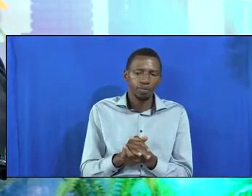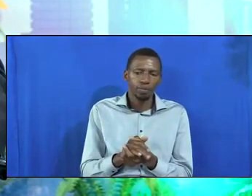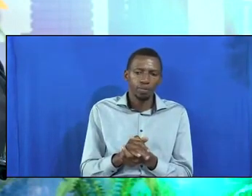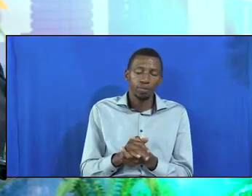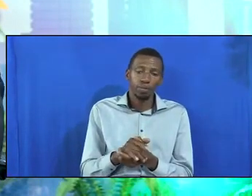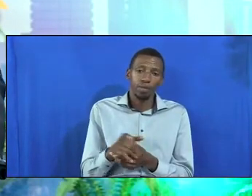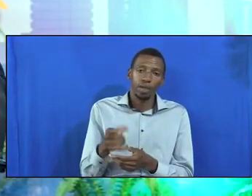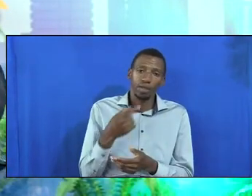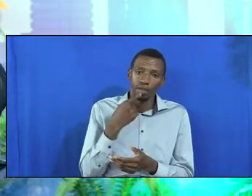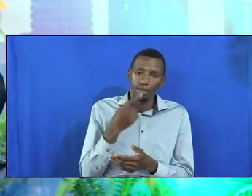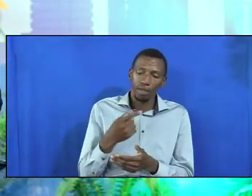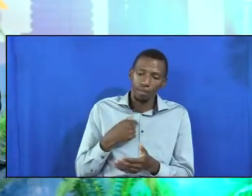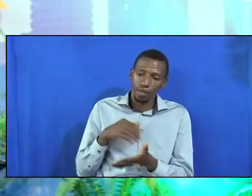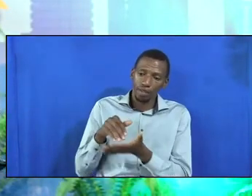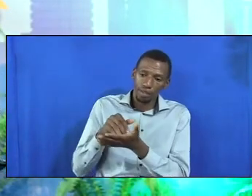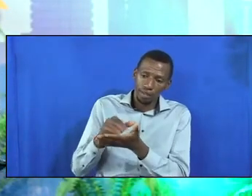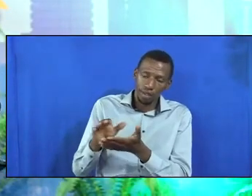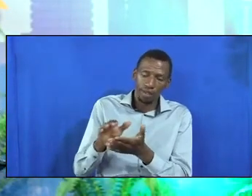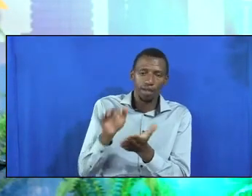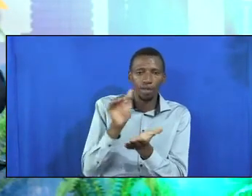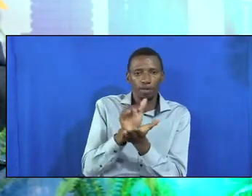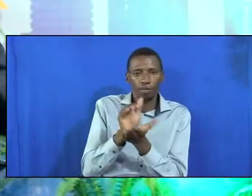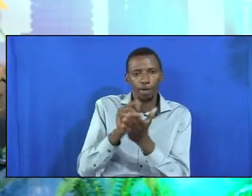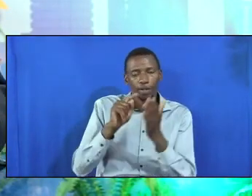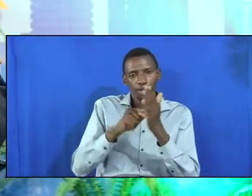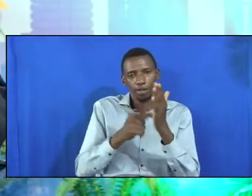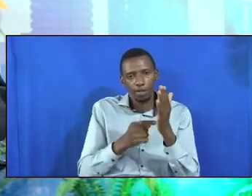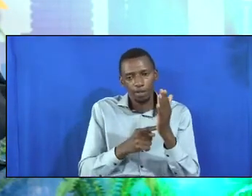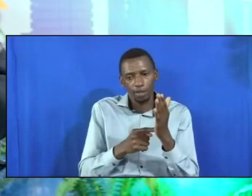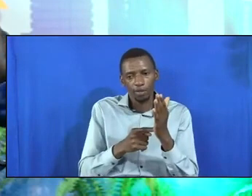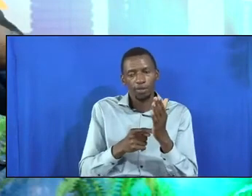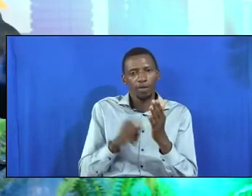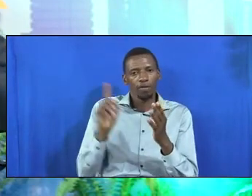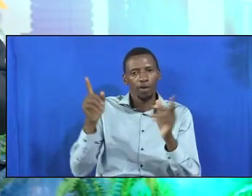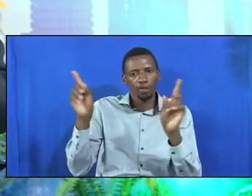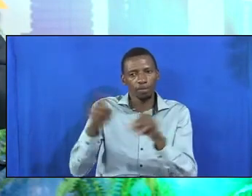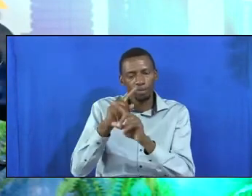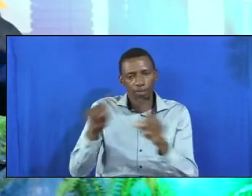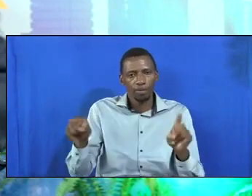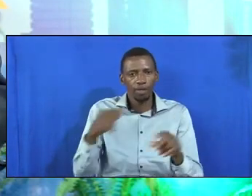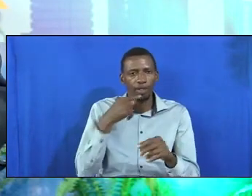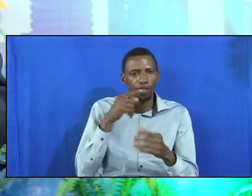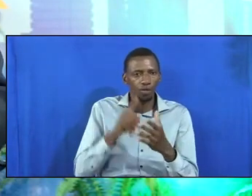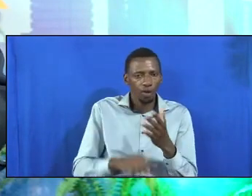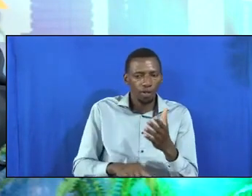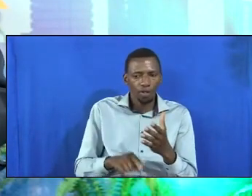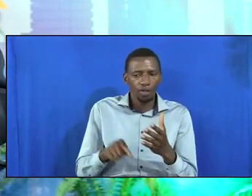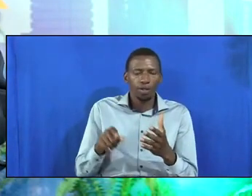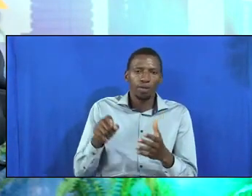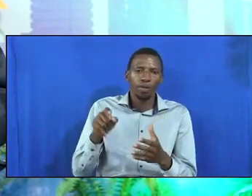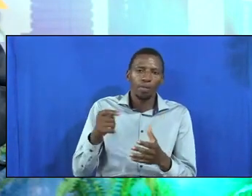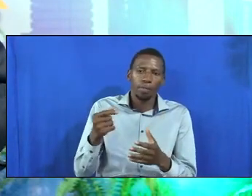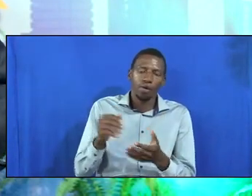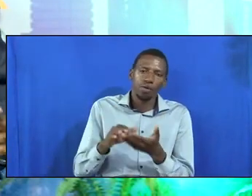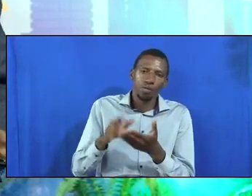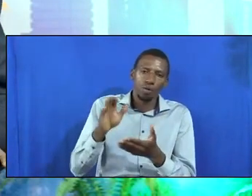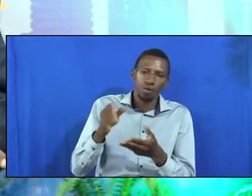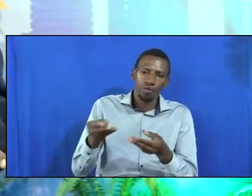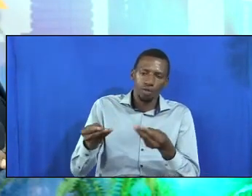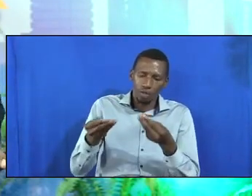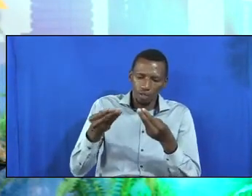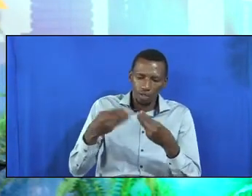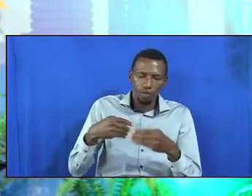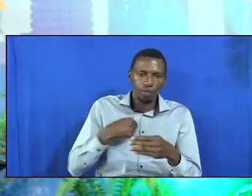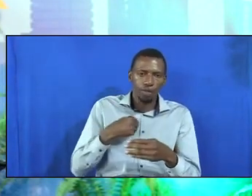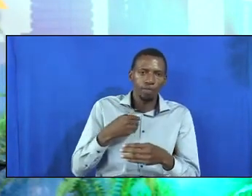the man would accept that. That is what he owed me. He has canceled it. He has told me he owes me more, and he has done me a check